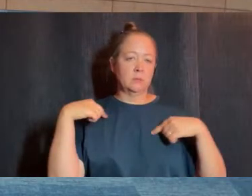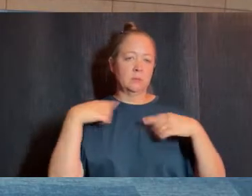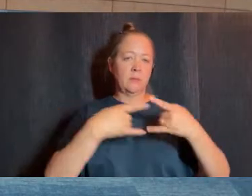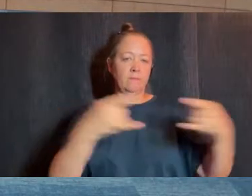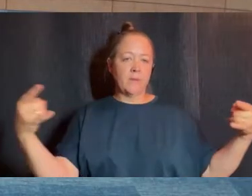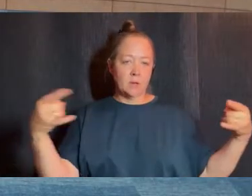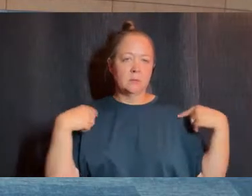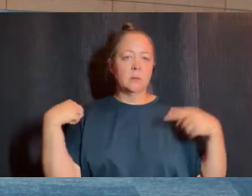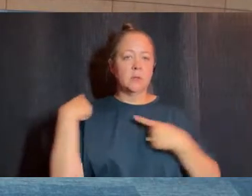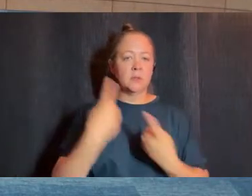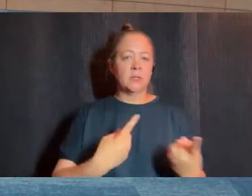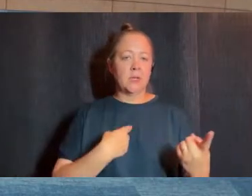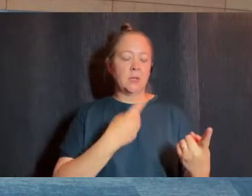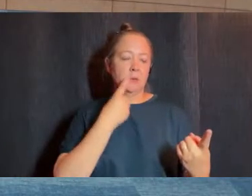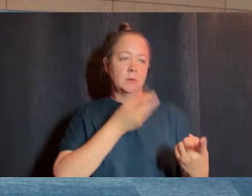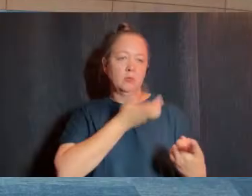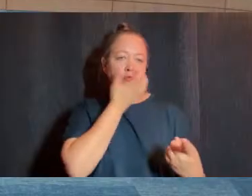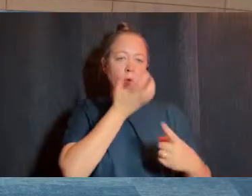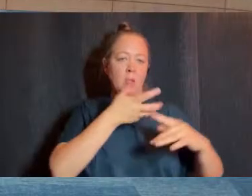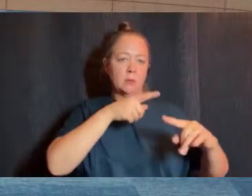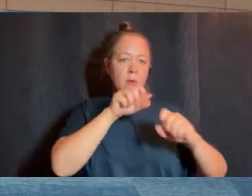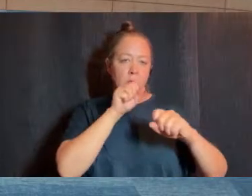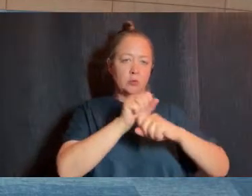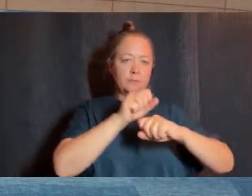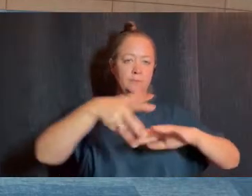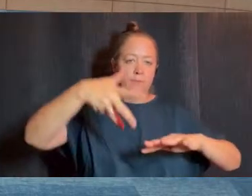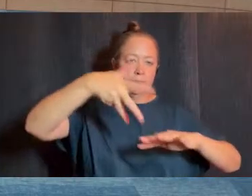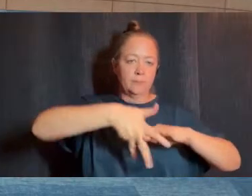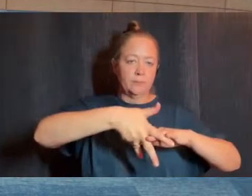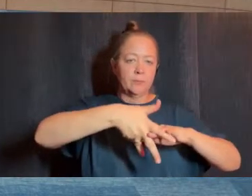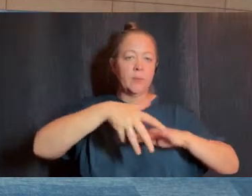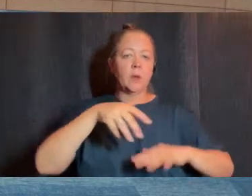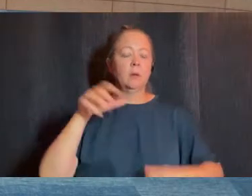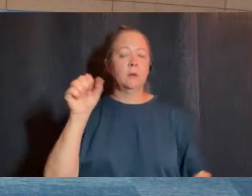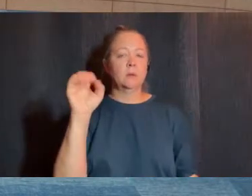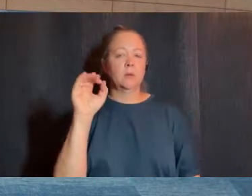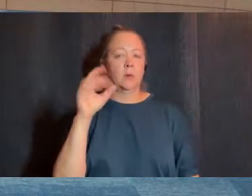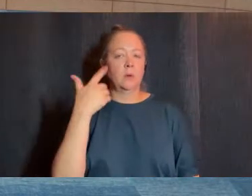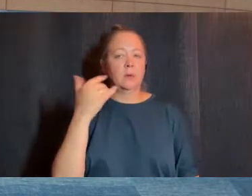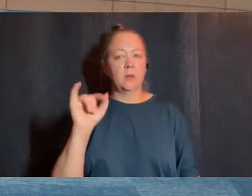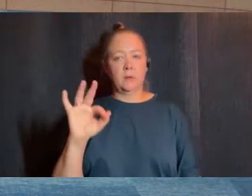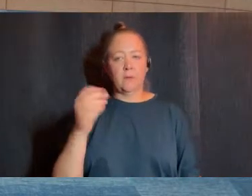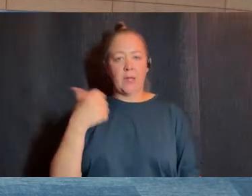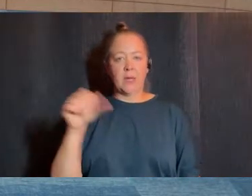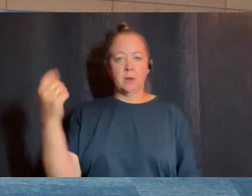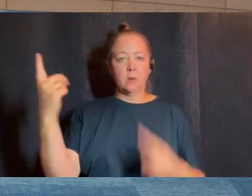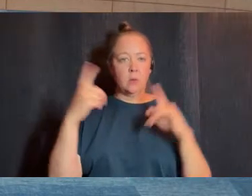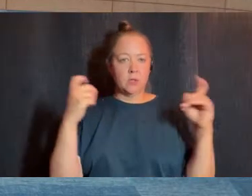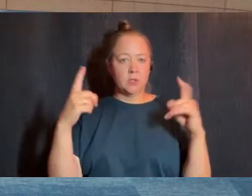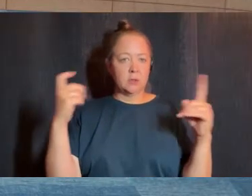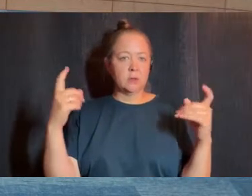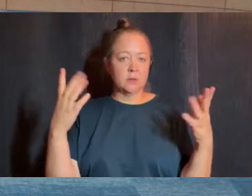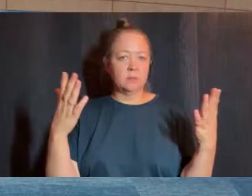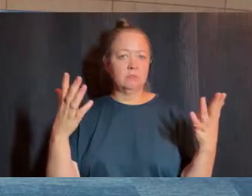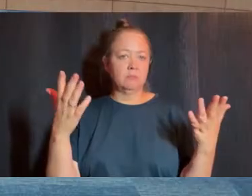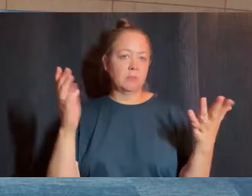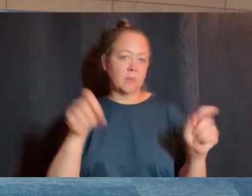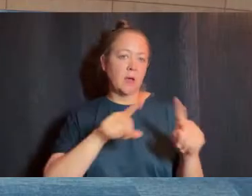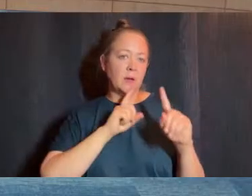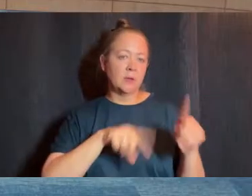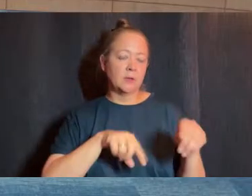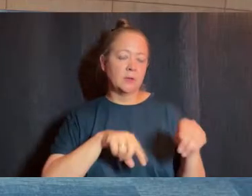If there's any questions, I can hopefully answer those as well. I'm sorry, Ms. Barnhart, can you repeat when the track will be unavailable?